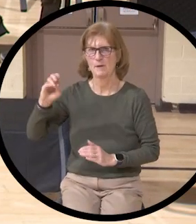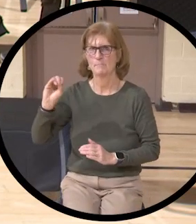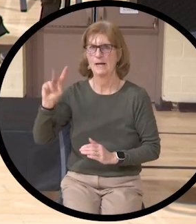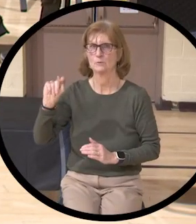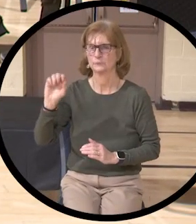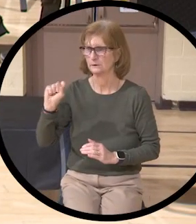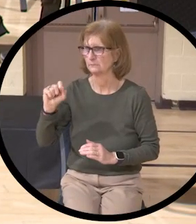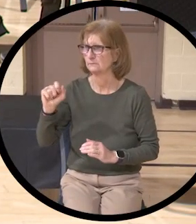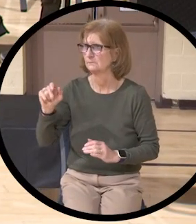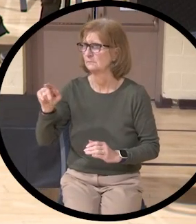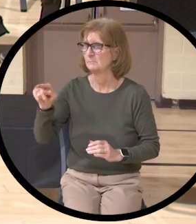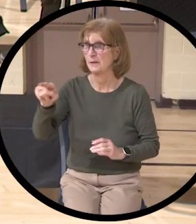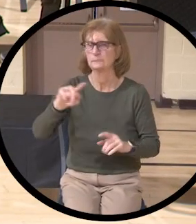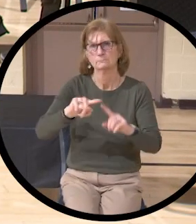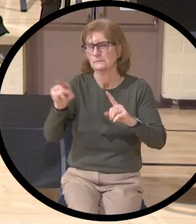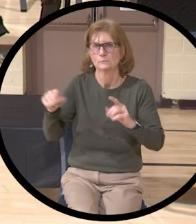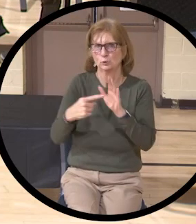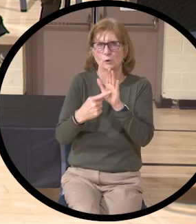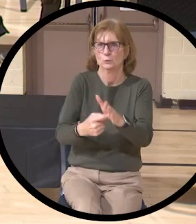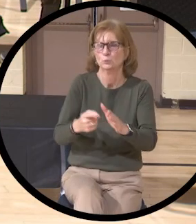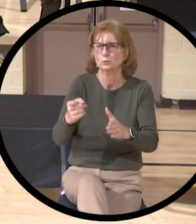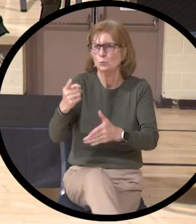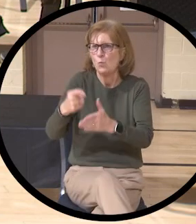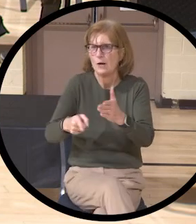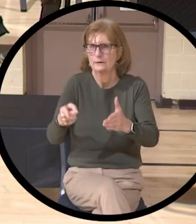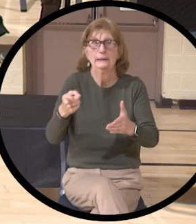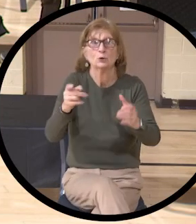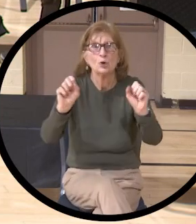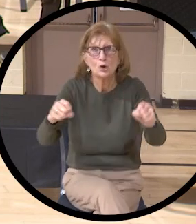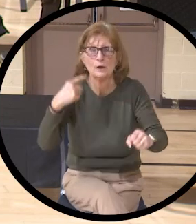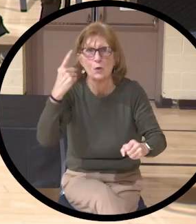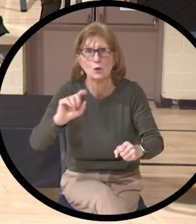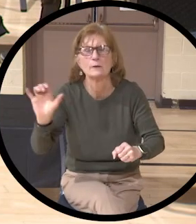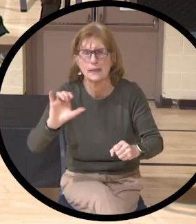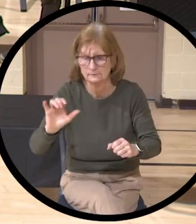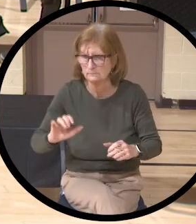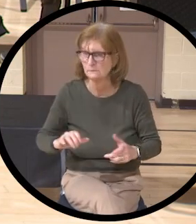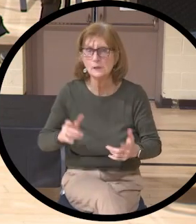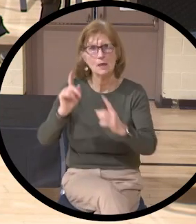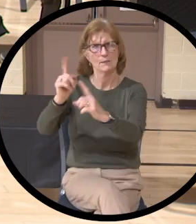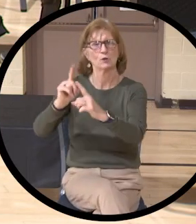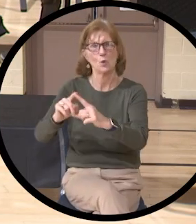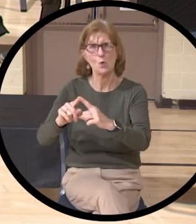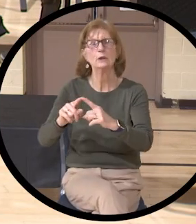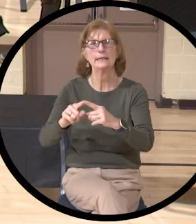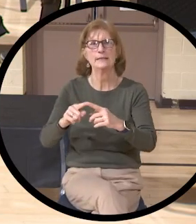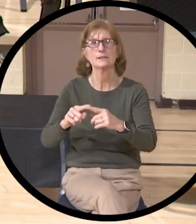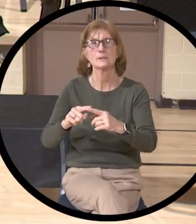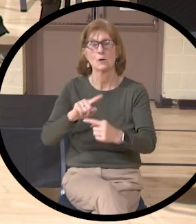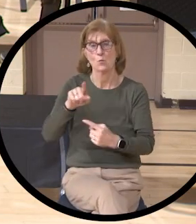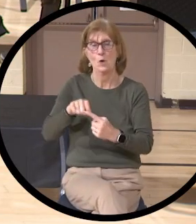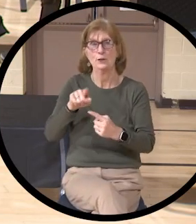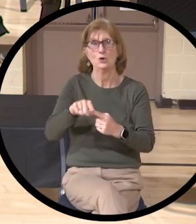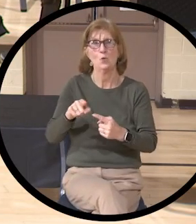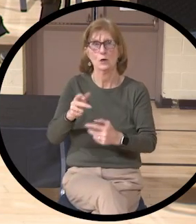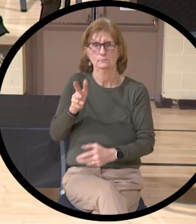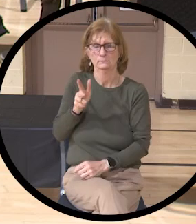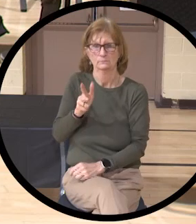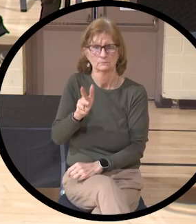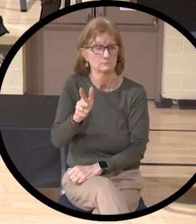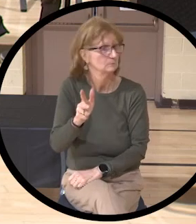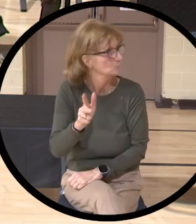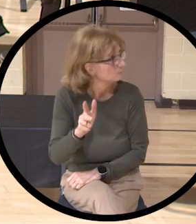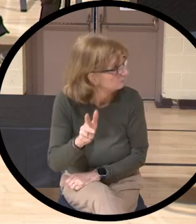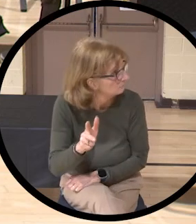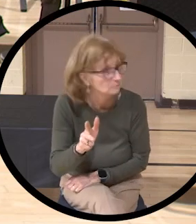you are able to get out there, of what a painted bump out can look like. Again, the goal is always sight lines, so if you're pulling out, even though there will be an additional bike